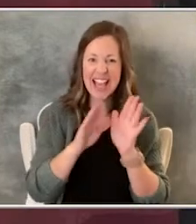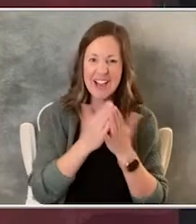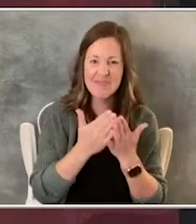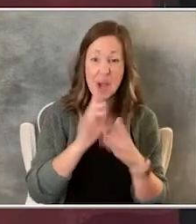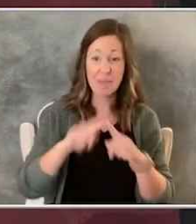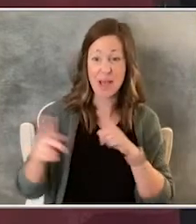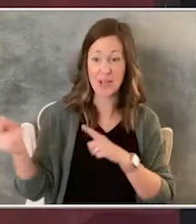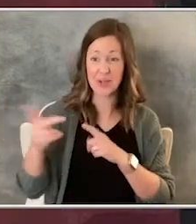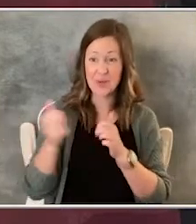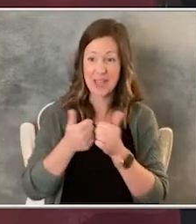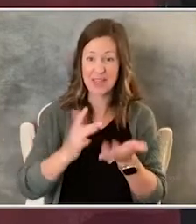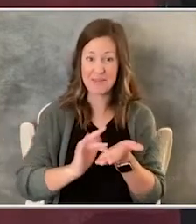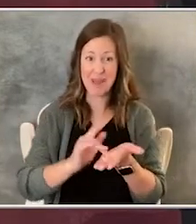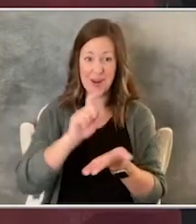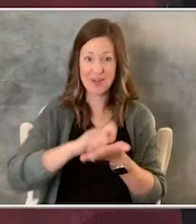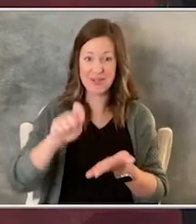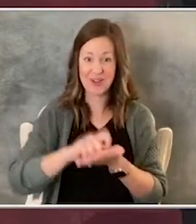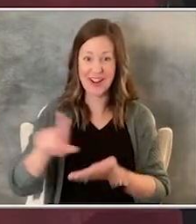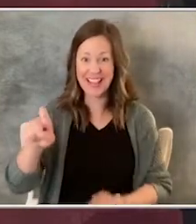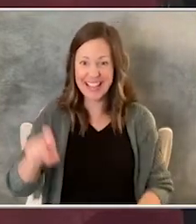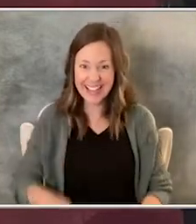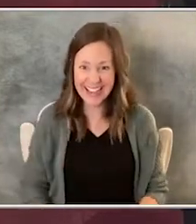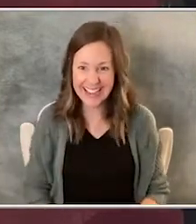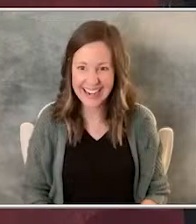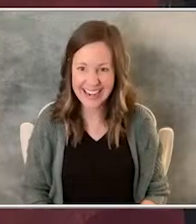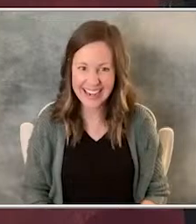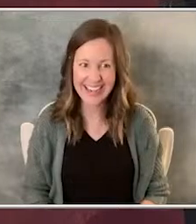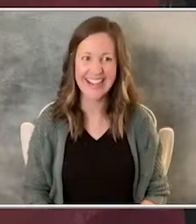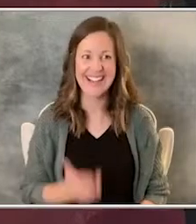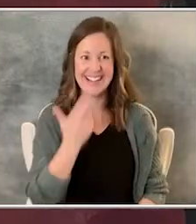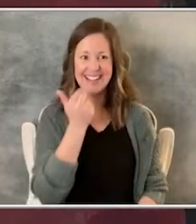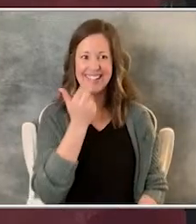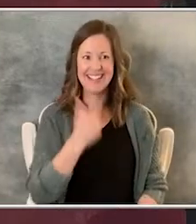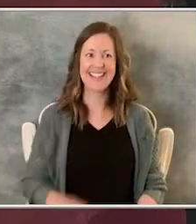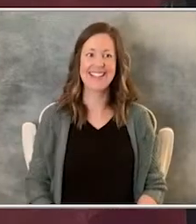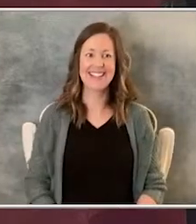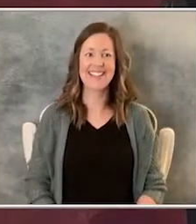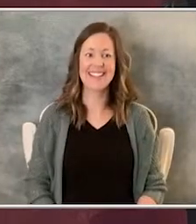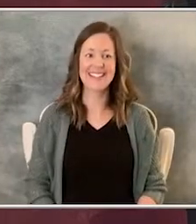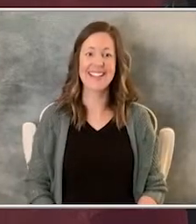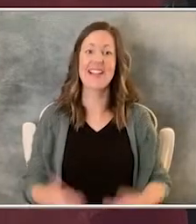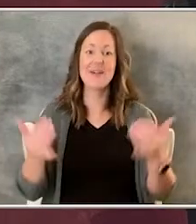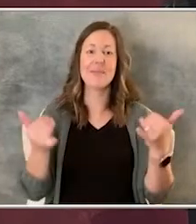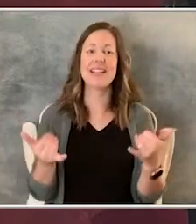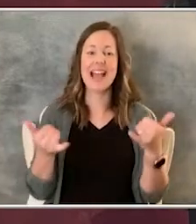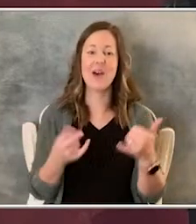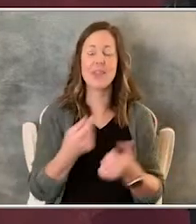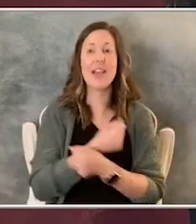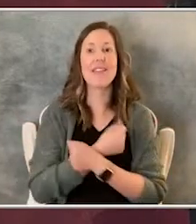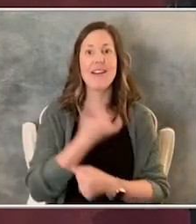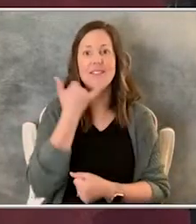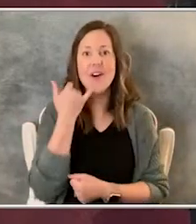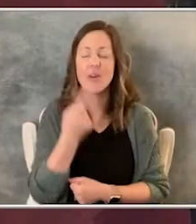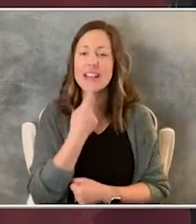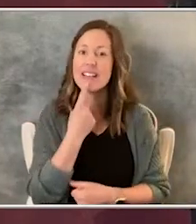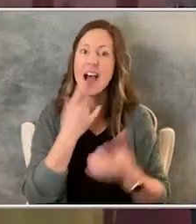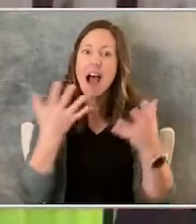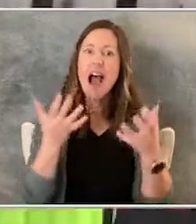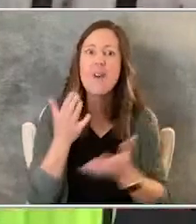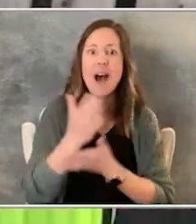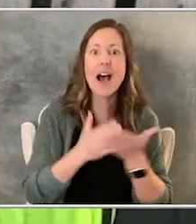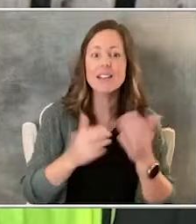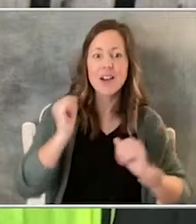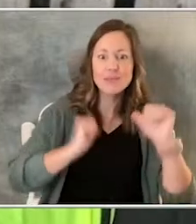know, when you guys asked me to do this, it's a little bit embarrassing and